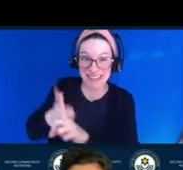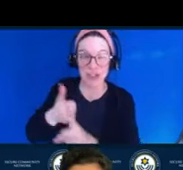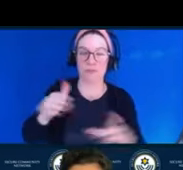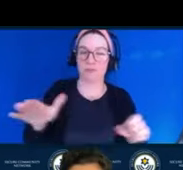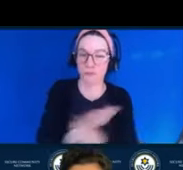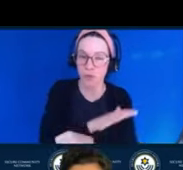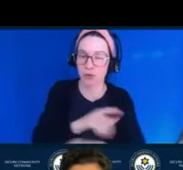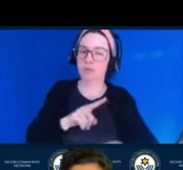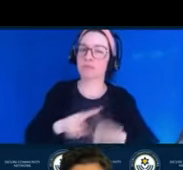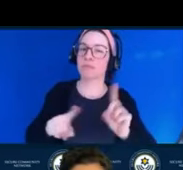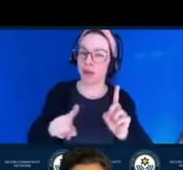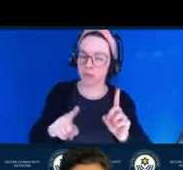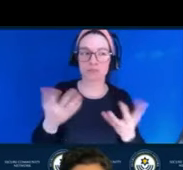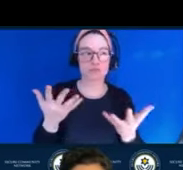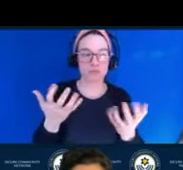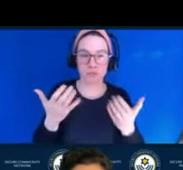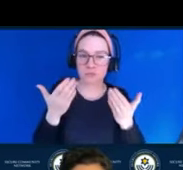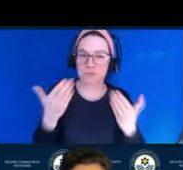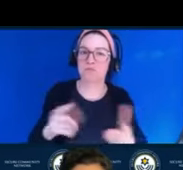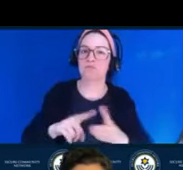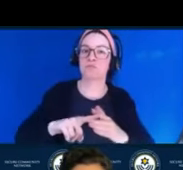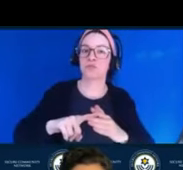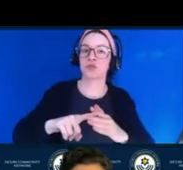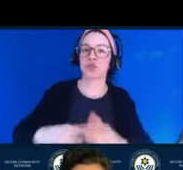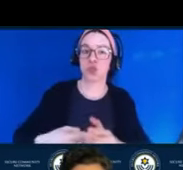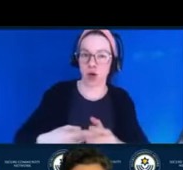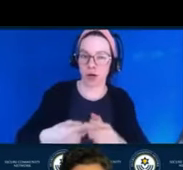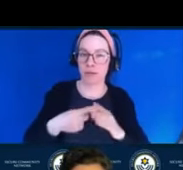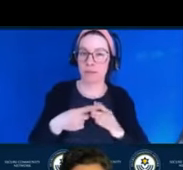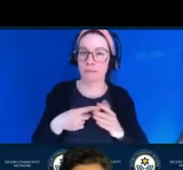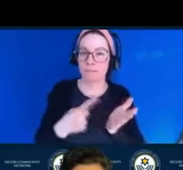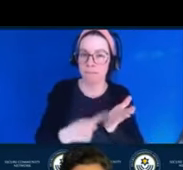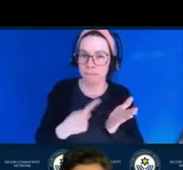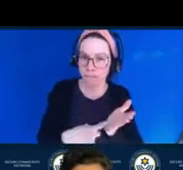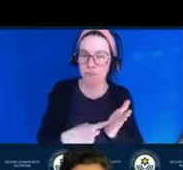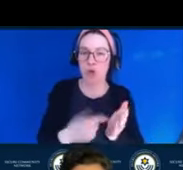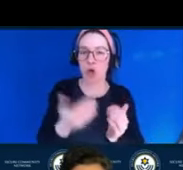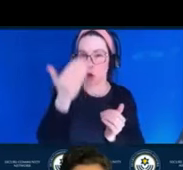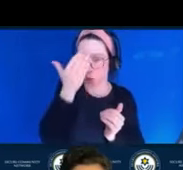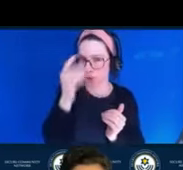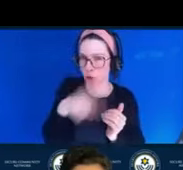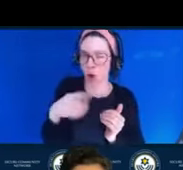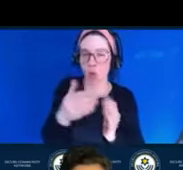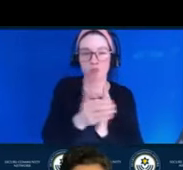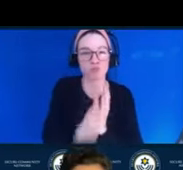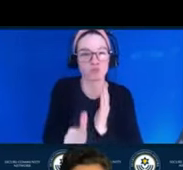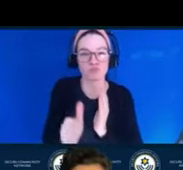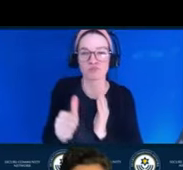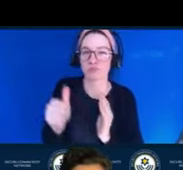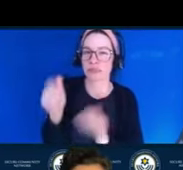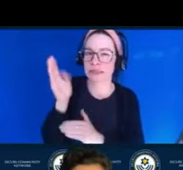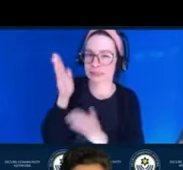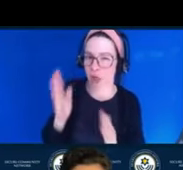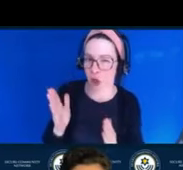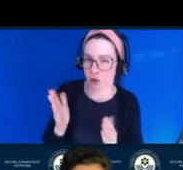to have a conversation around what are some, knowing that you are dynamic speakers, what are some ways in